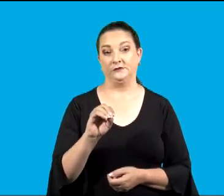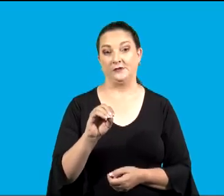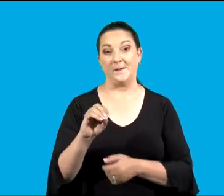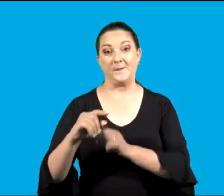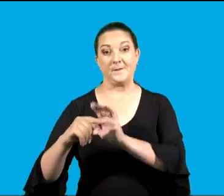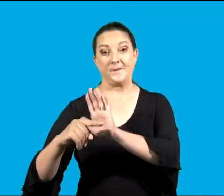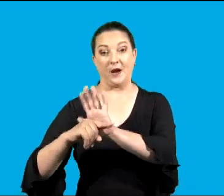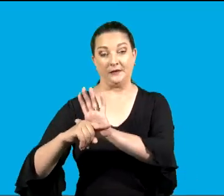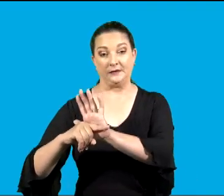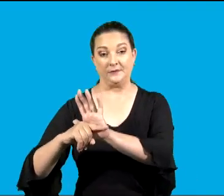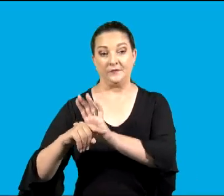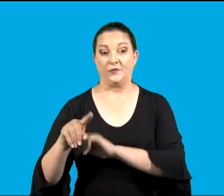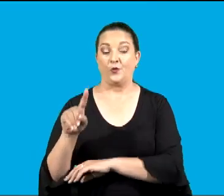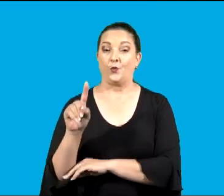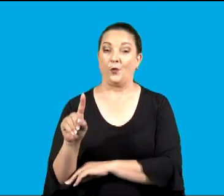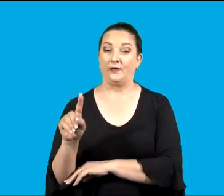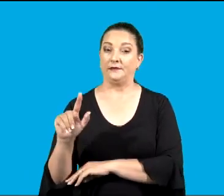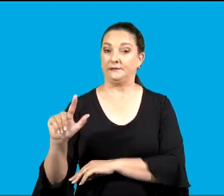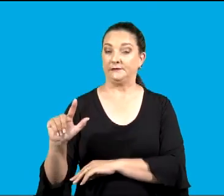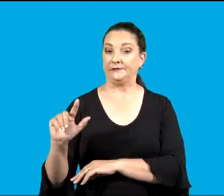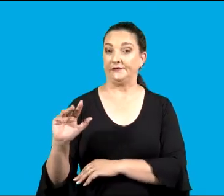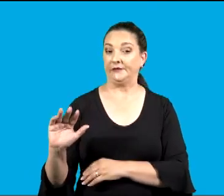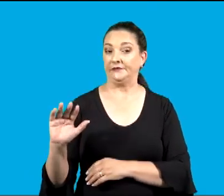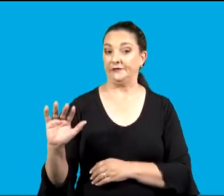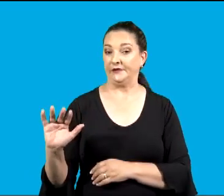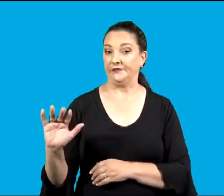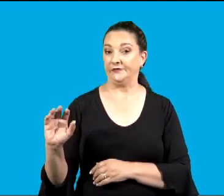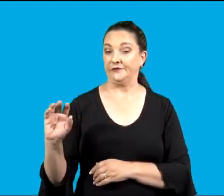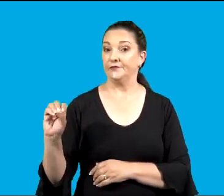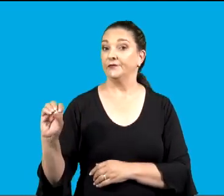1,956,040 minus